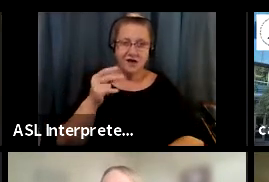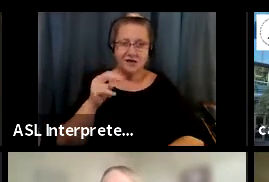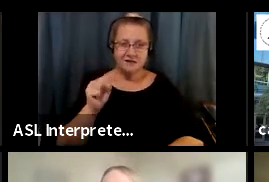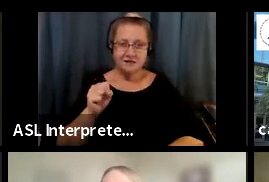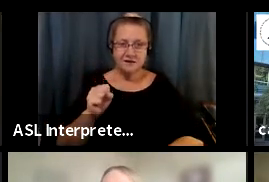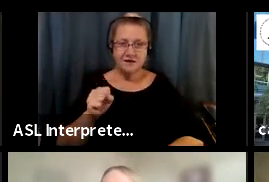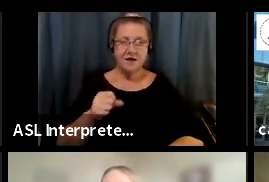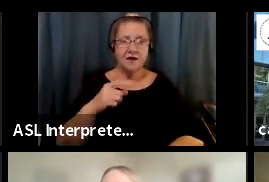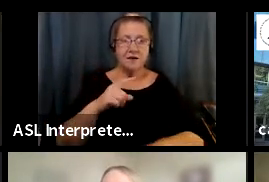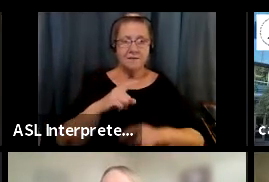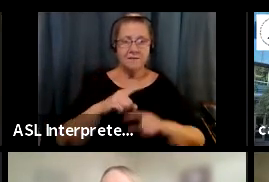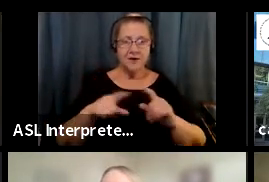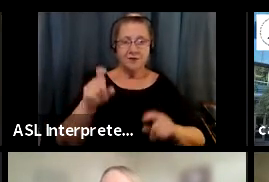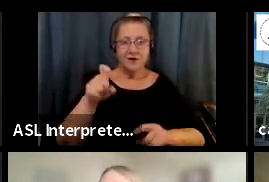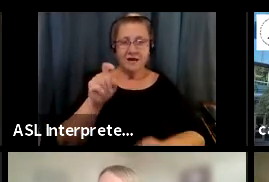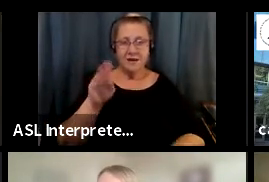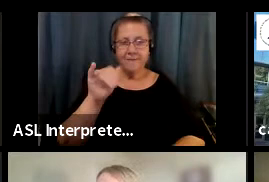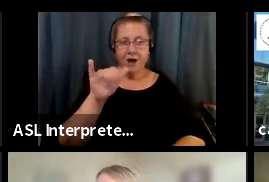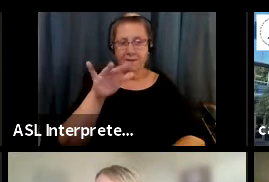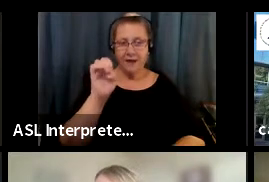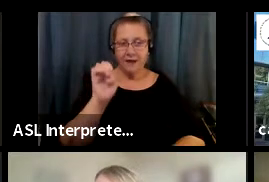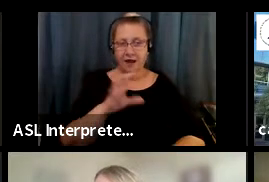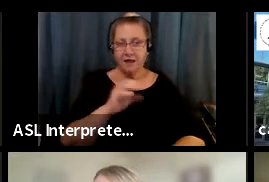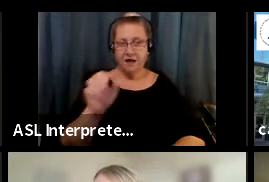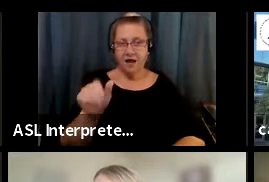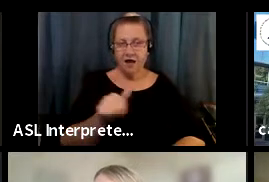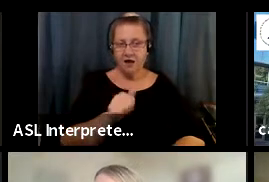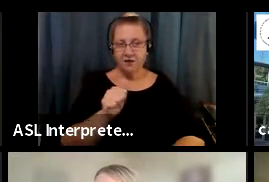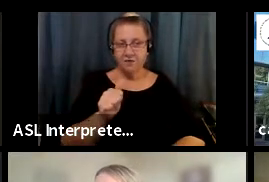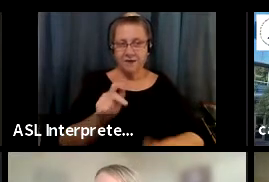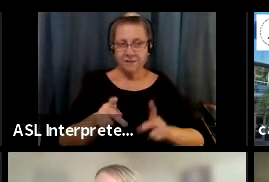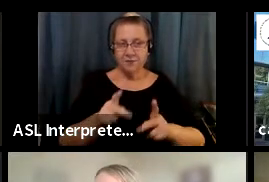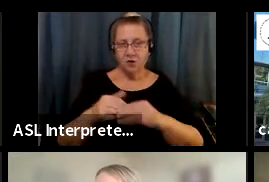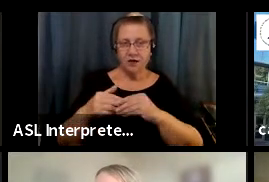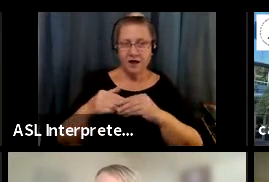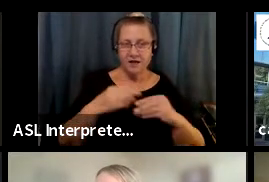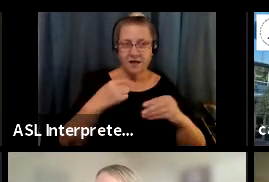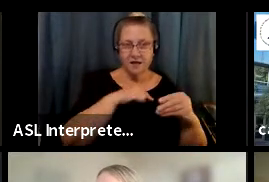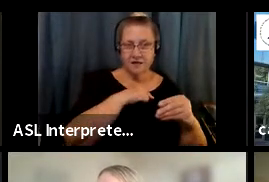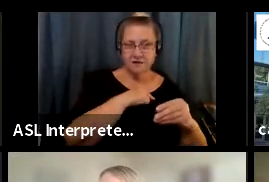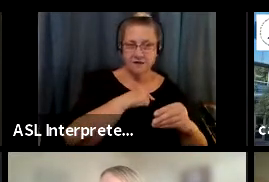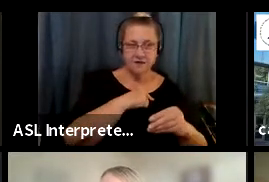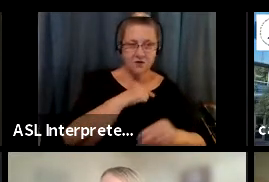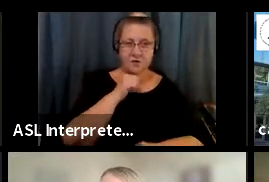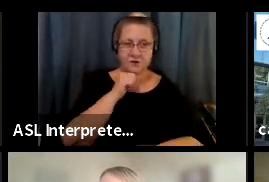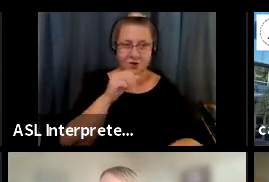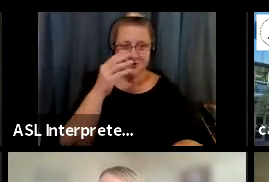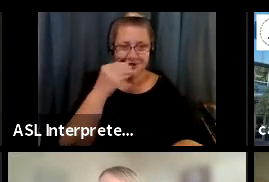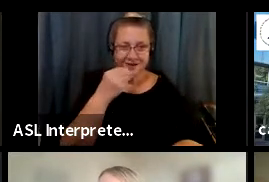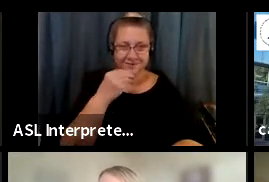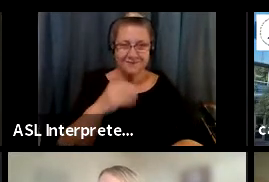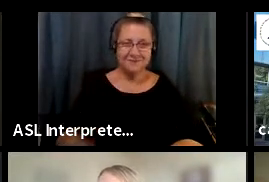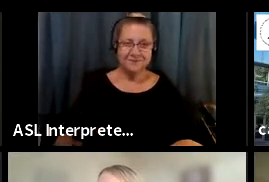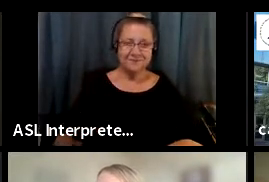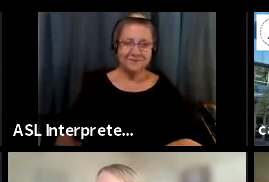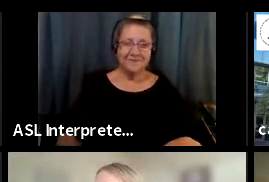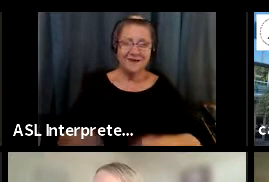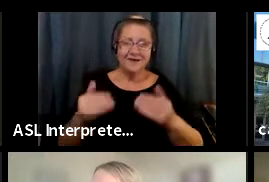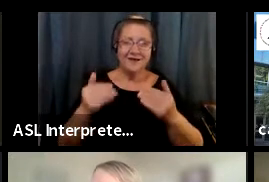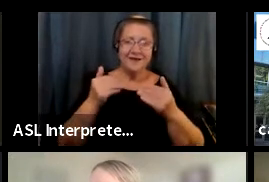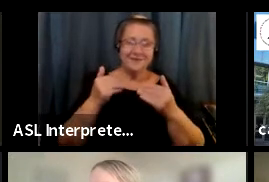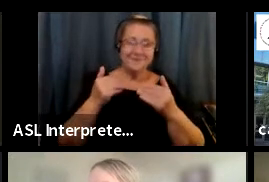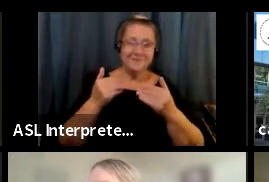stay enthusiastic without ever getting sleep. The things that must change are how this state collects